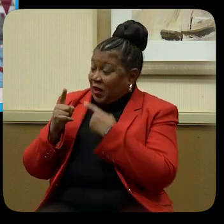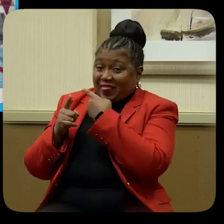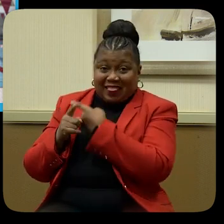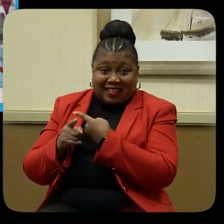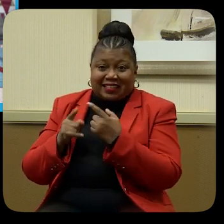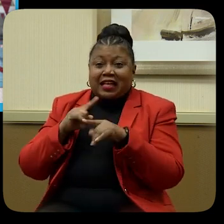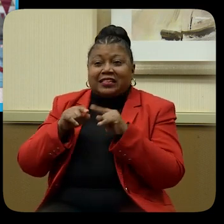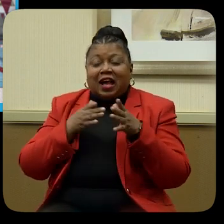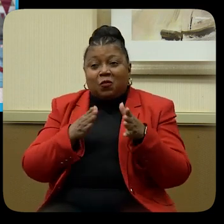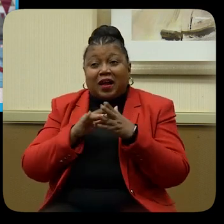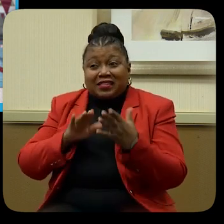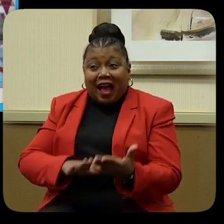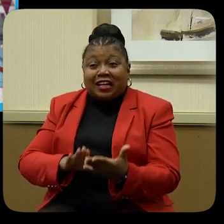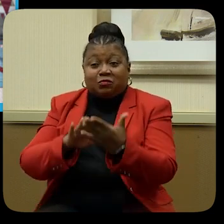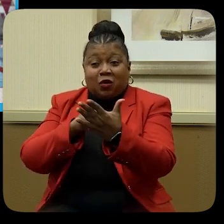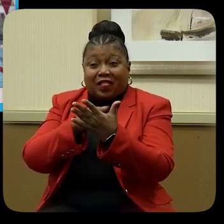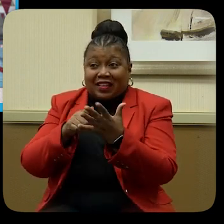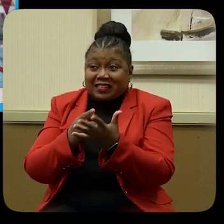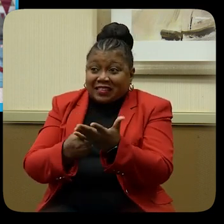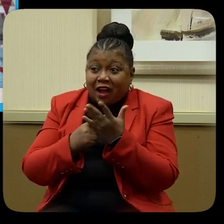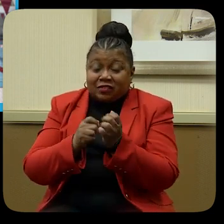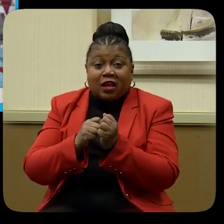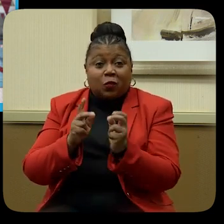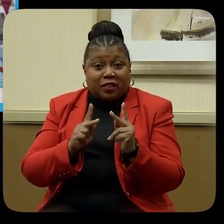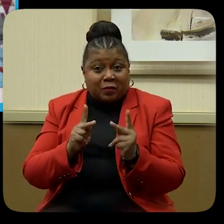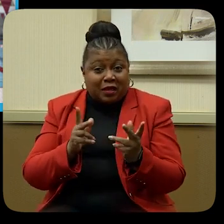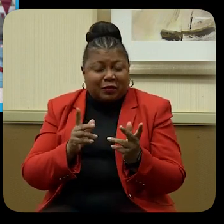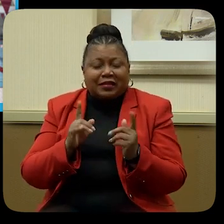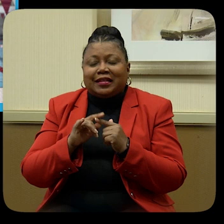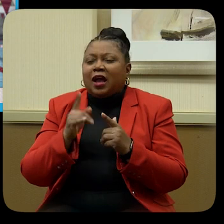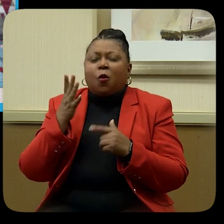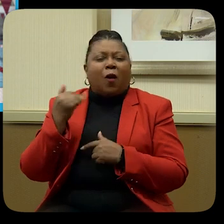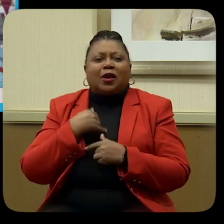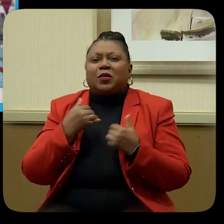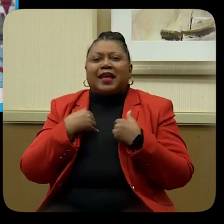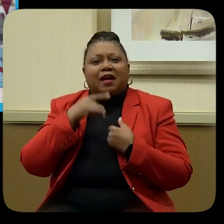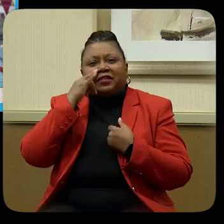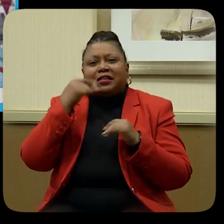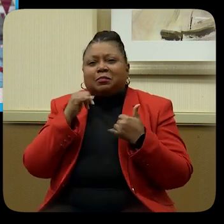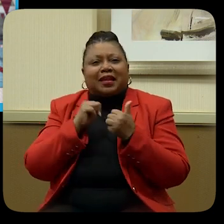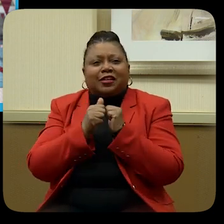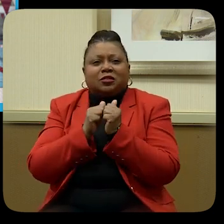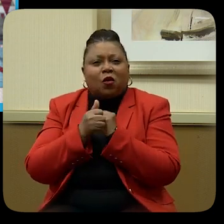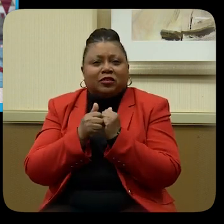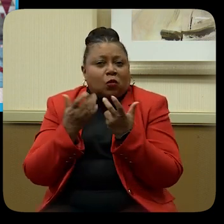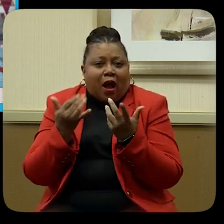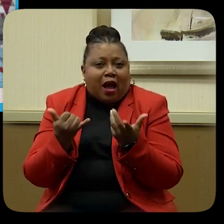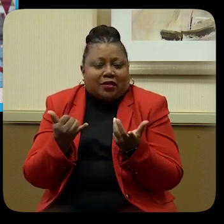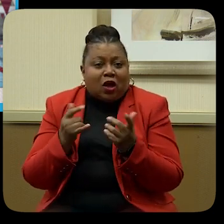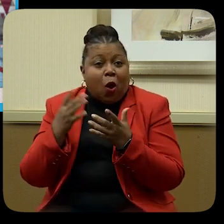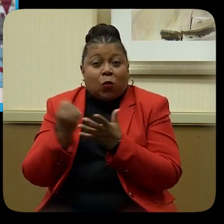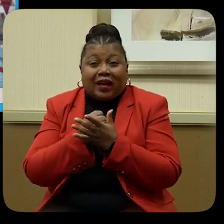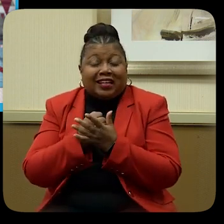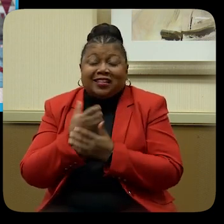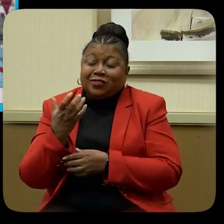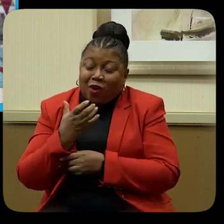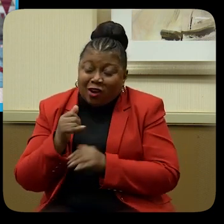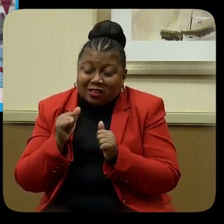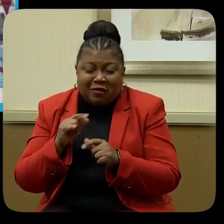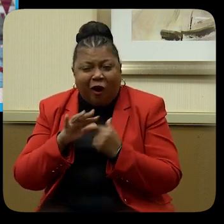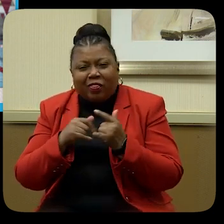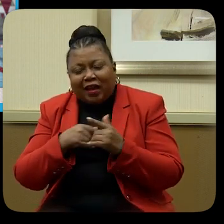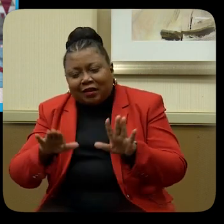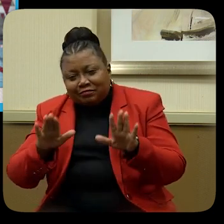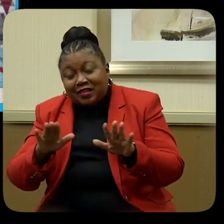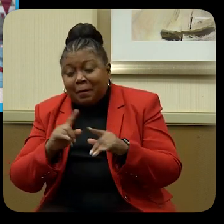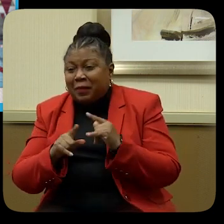so some of the ways that I approach this conversation with people is why do we have kids play sports? Winning is awesome, all that